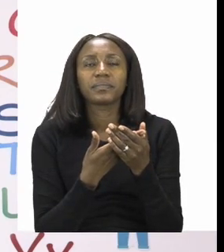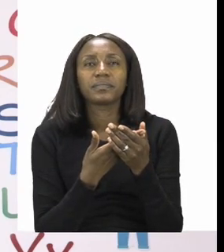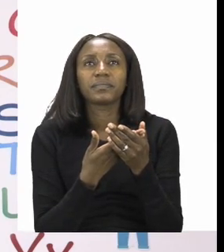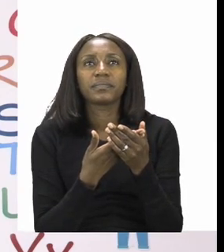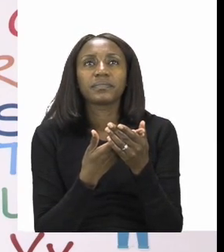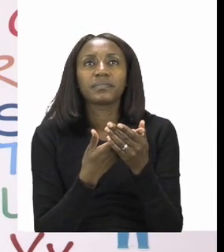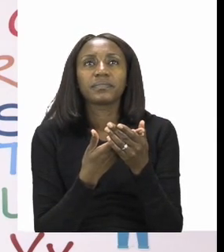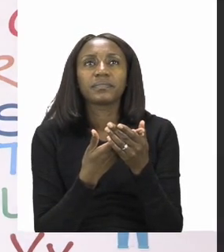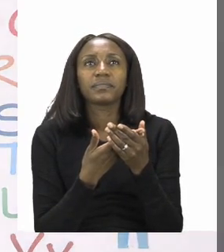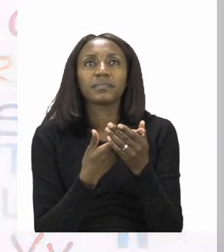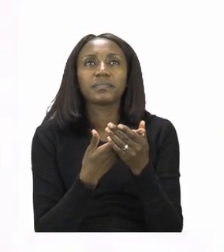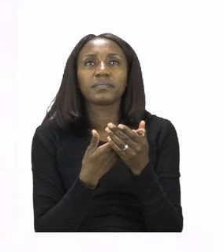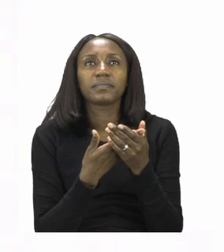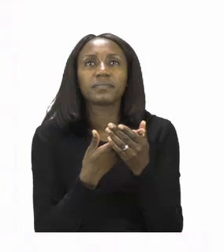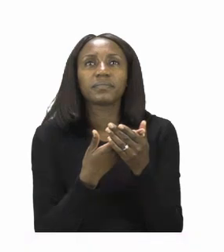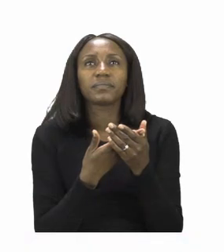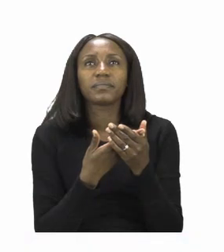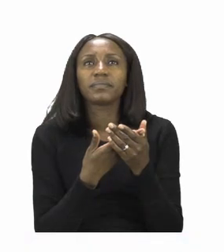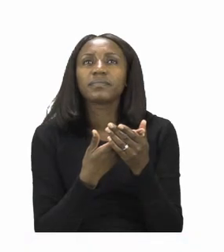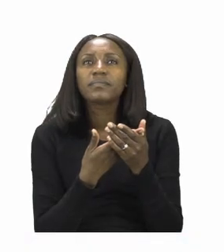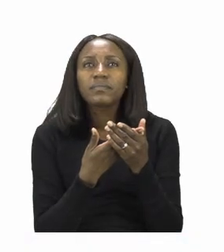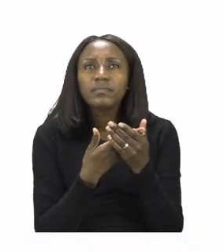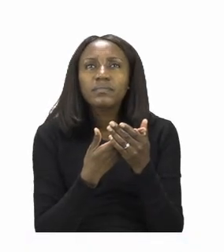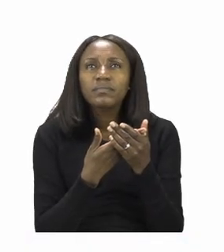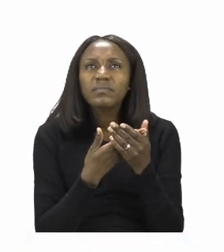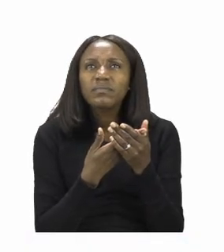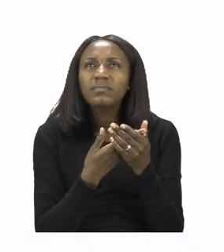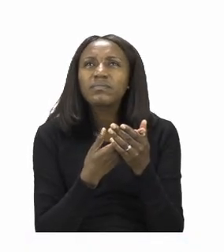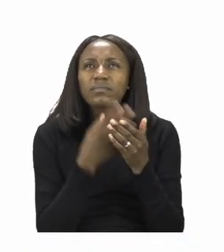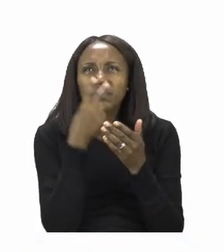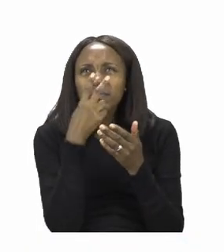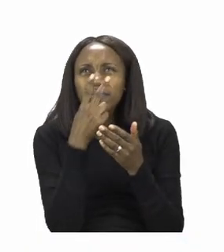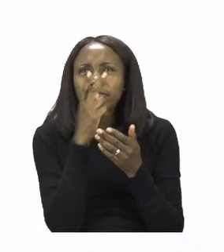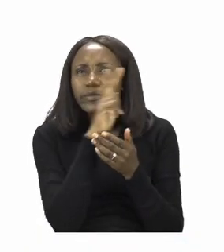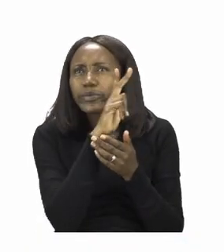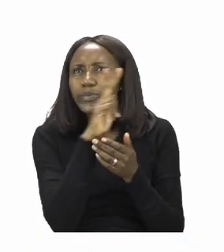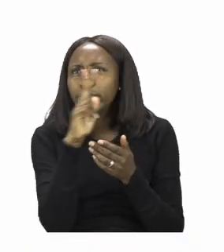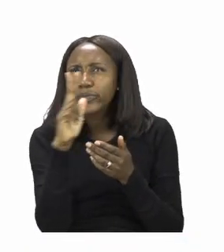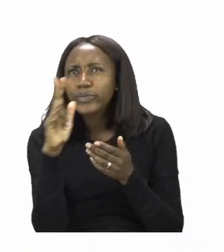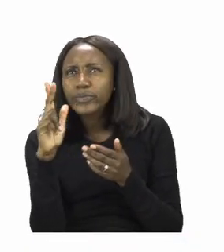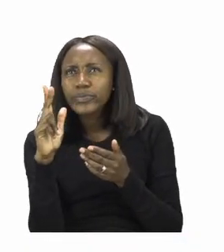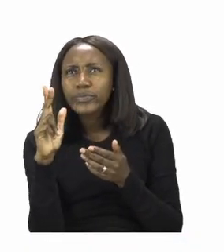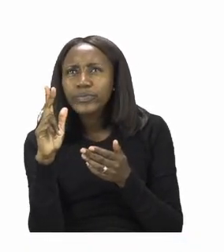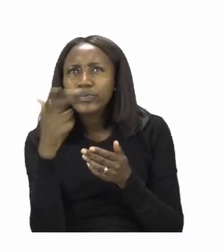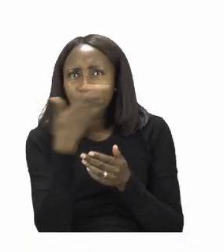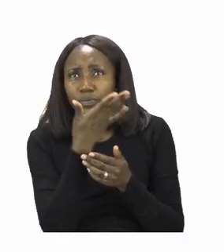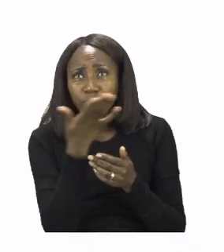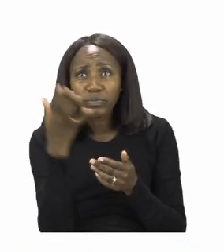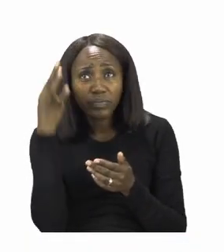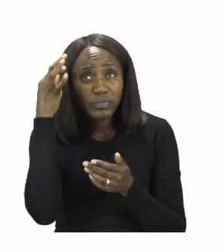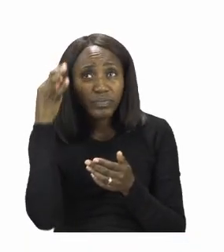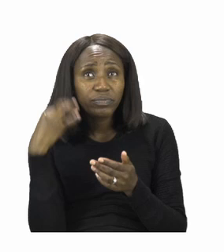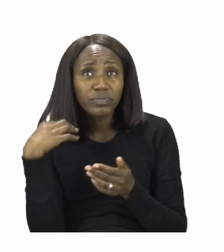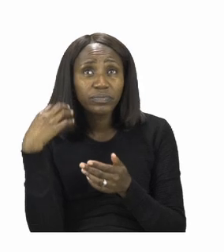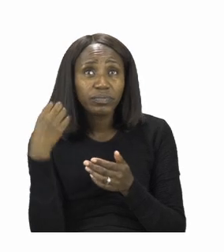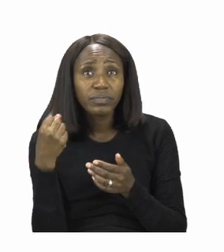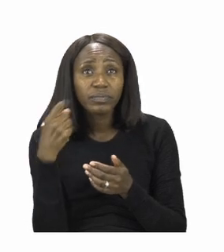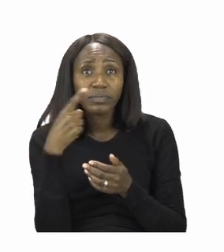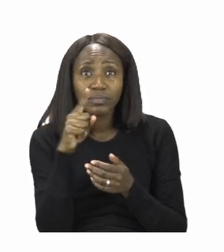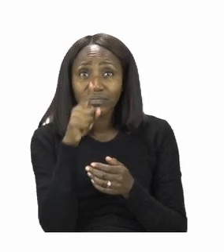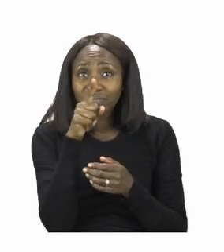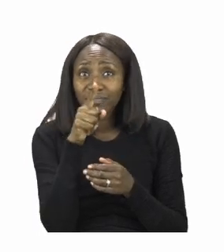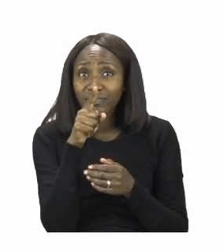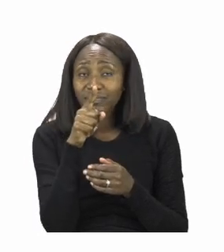exercise. From the people we can see, we know that everyone has hair, but this one